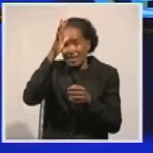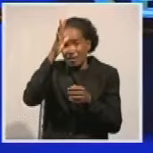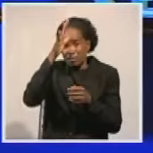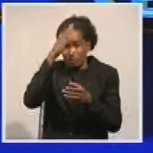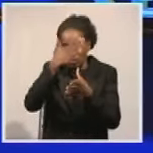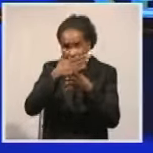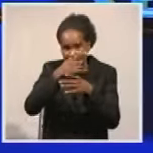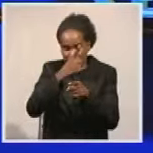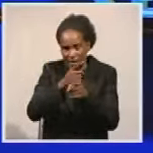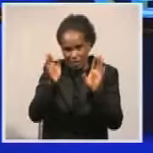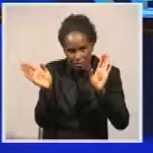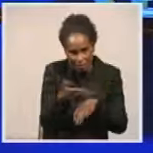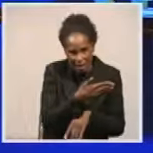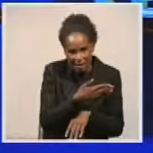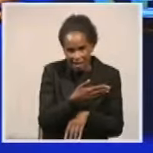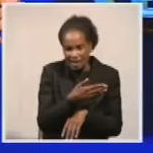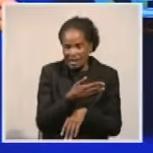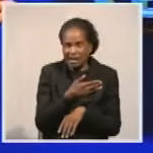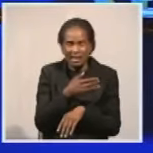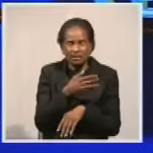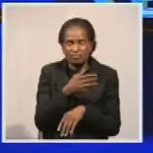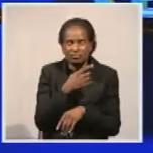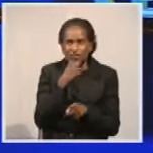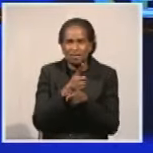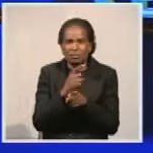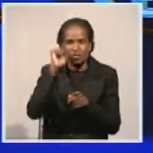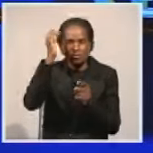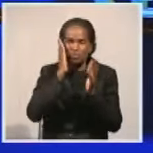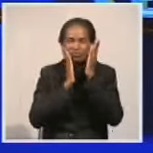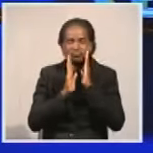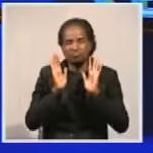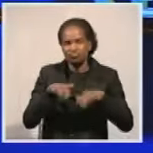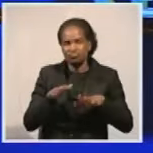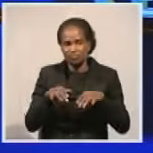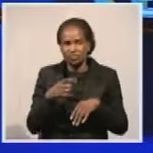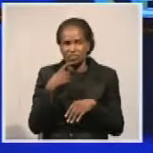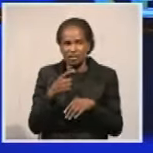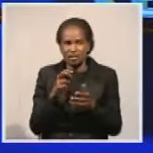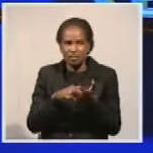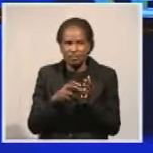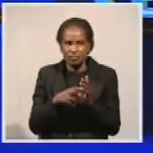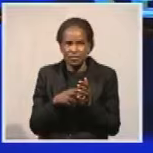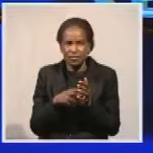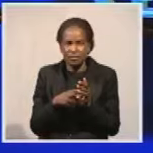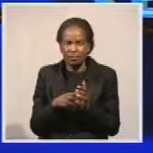we compromised by saying whoever is now reaching retirement must go and replaced